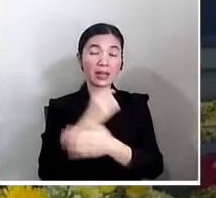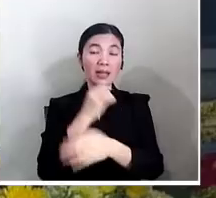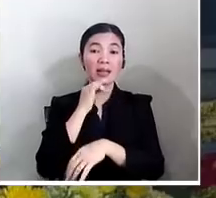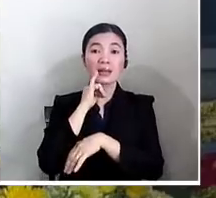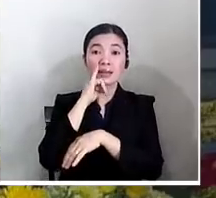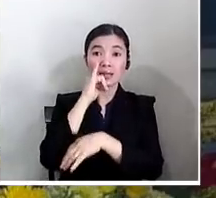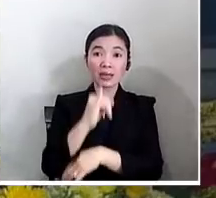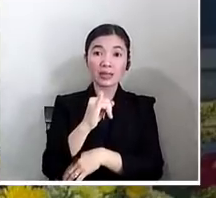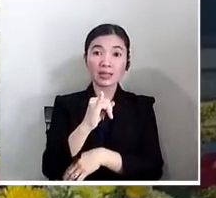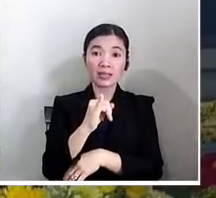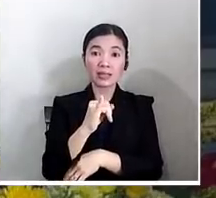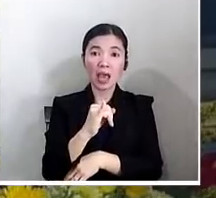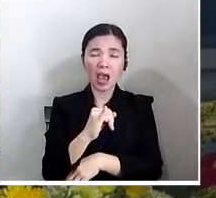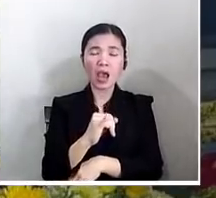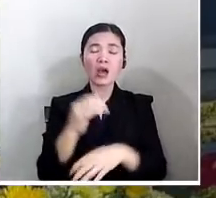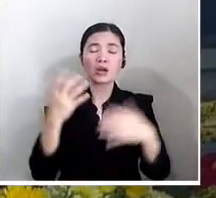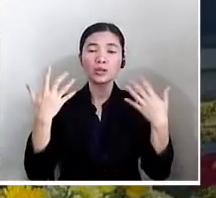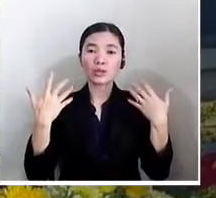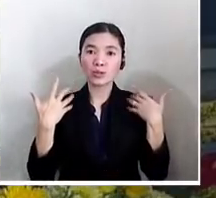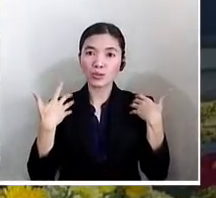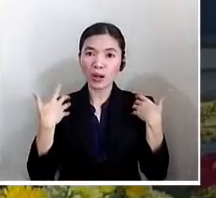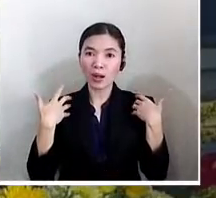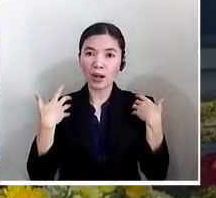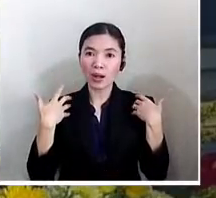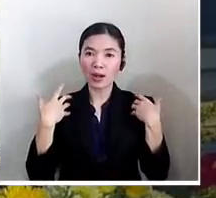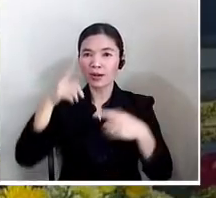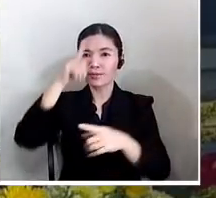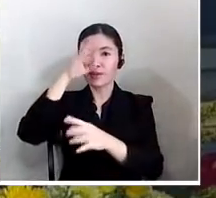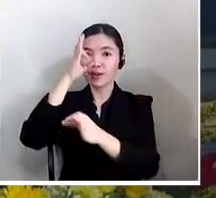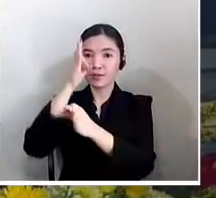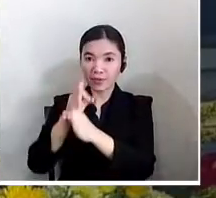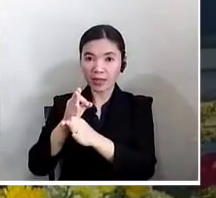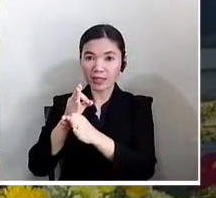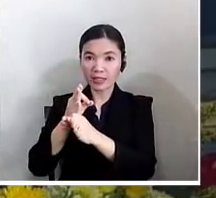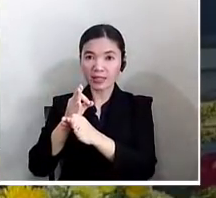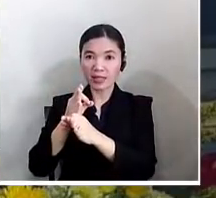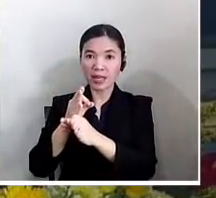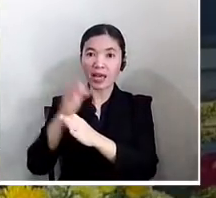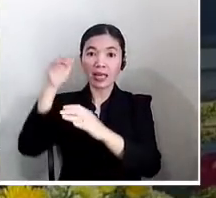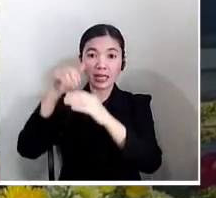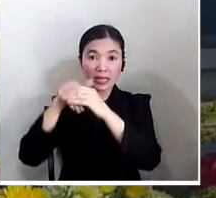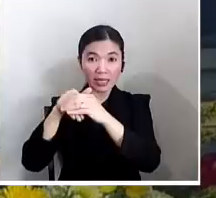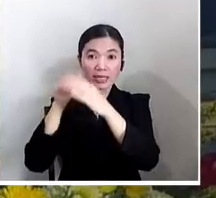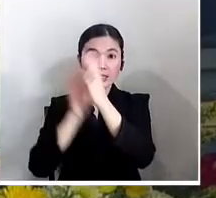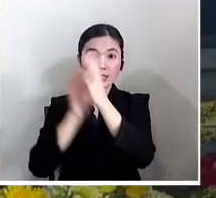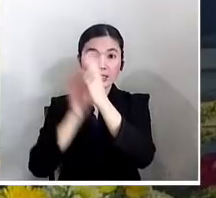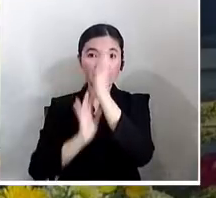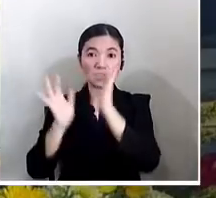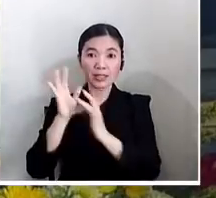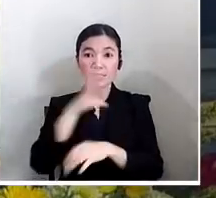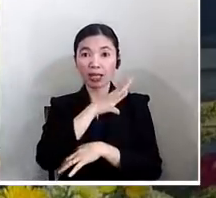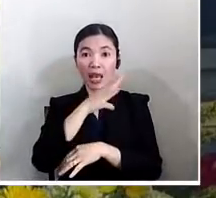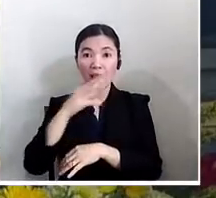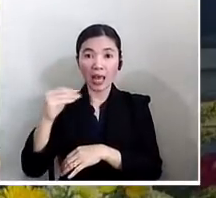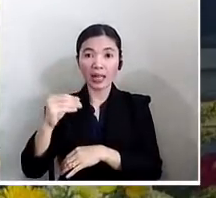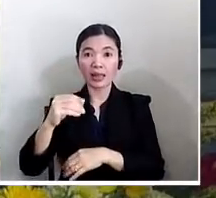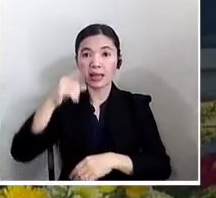have faith in Him, to believe in Him, and to trust in Him.